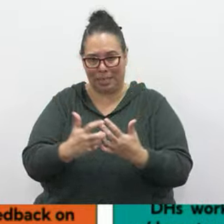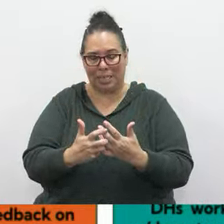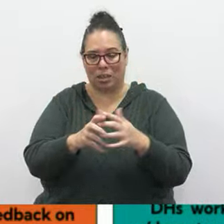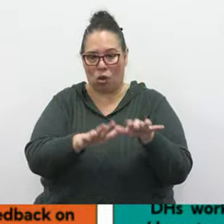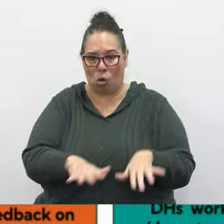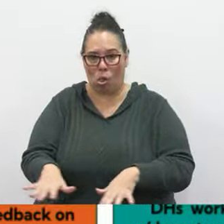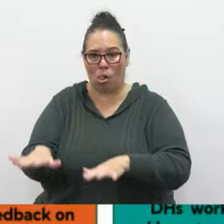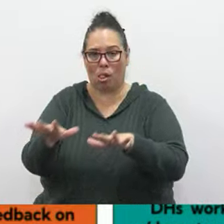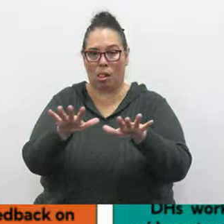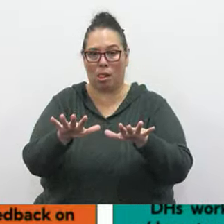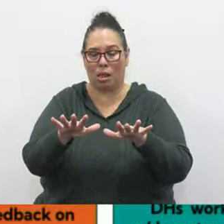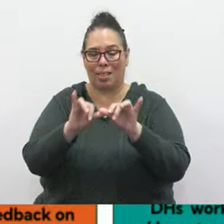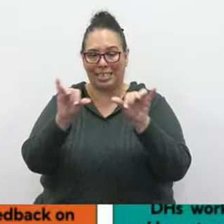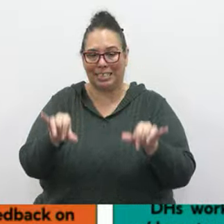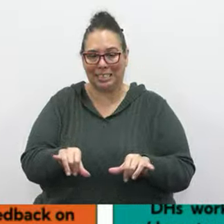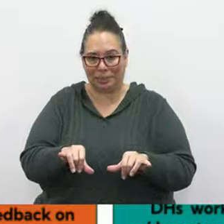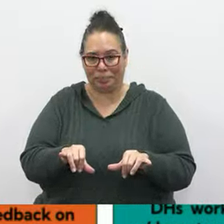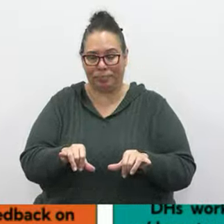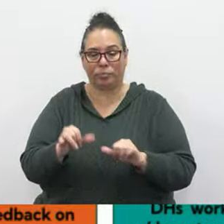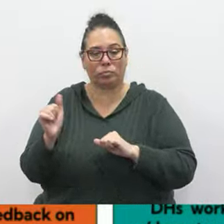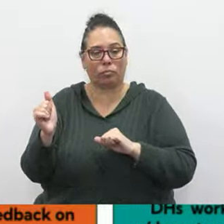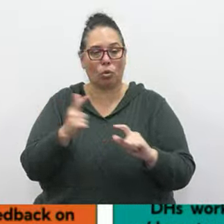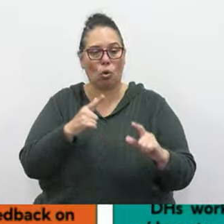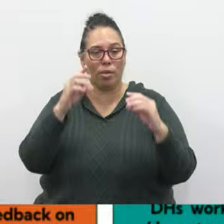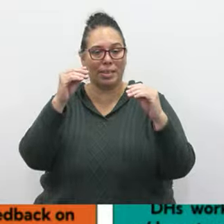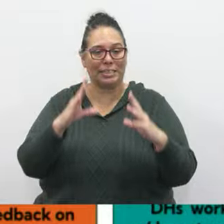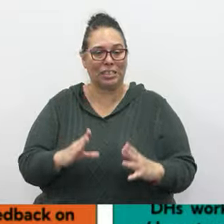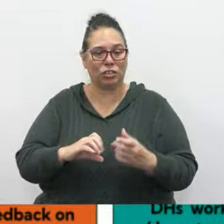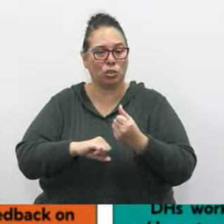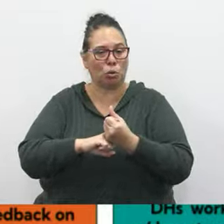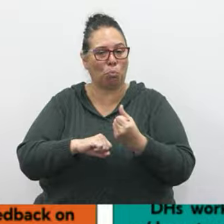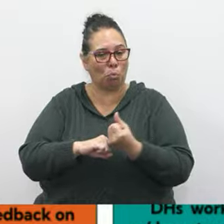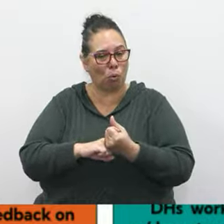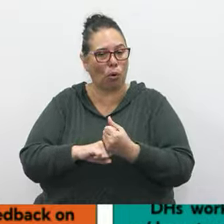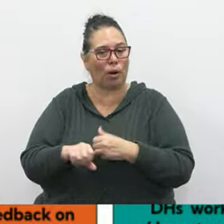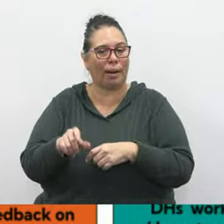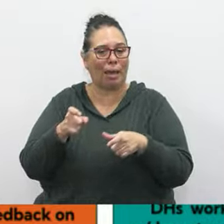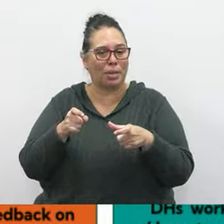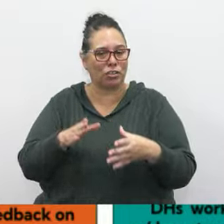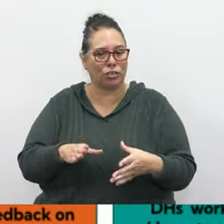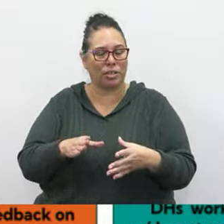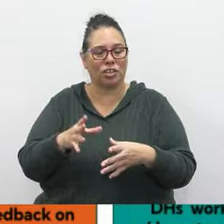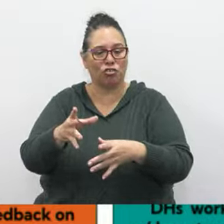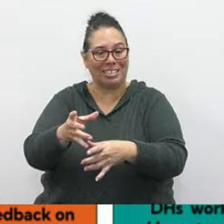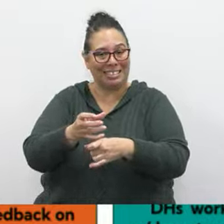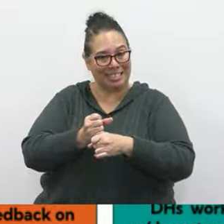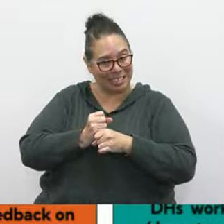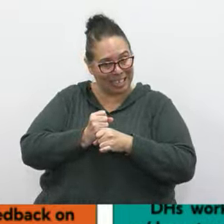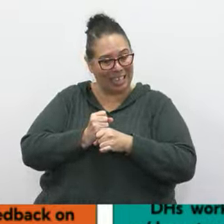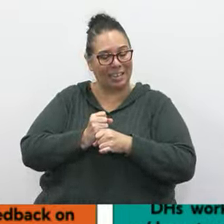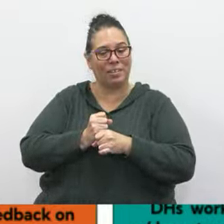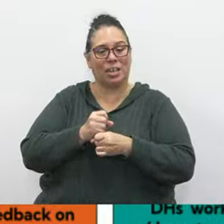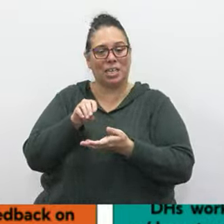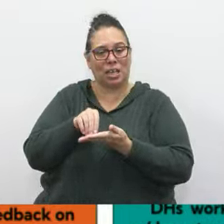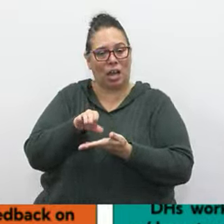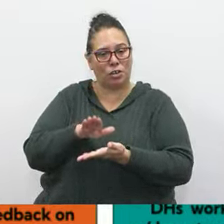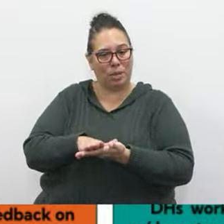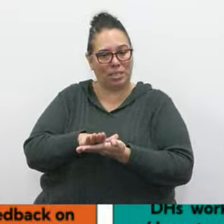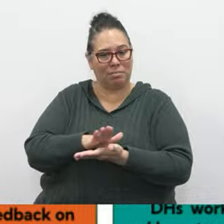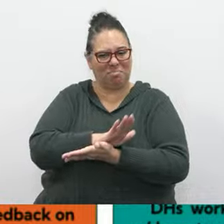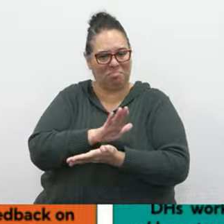teachers and support administrators receive curriculum documents that supported the